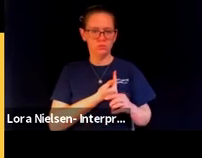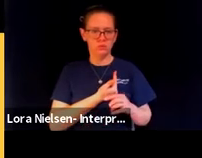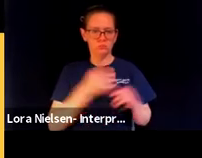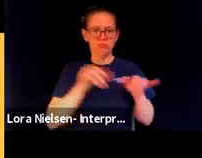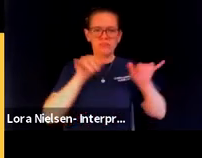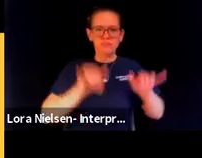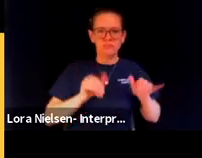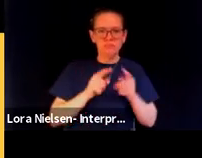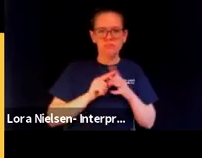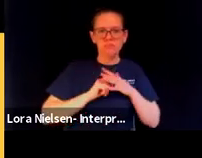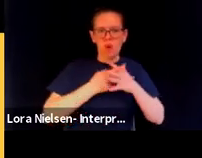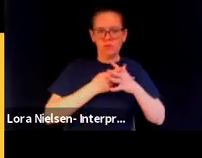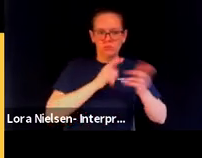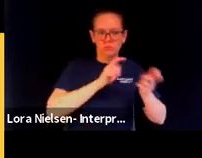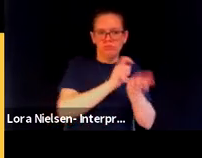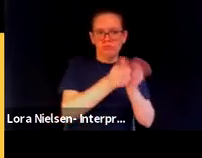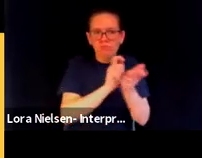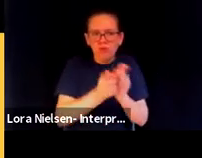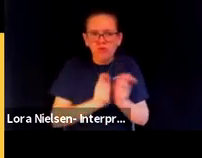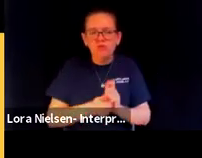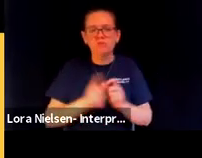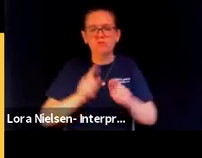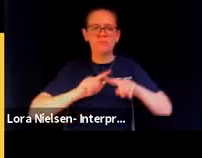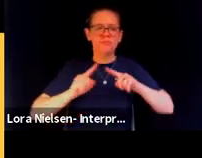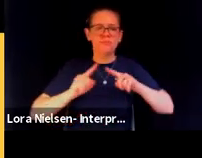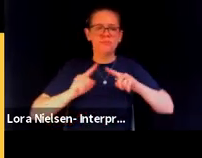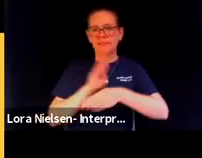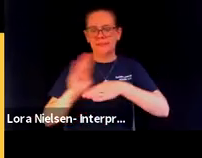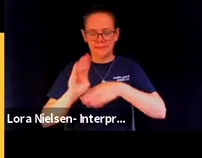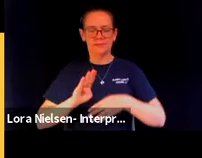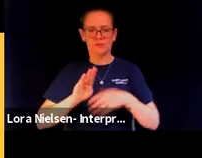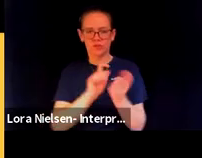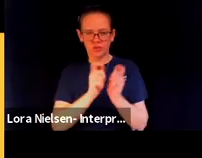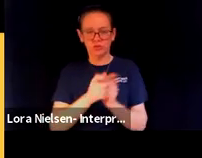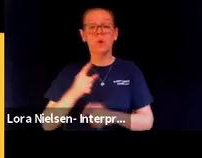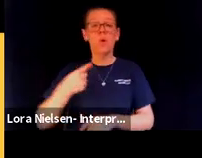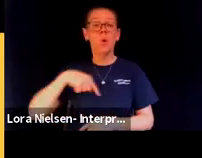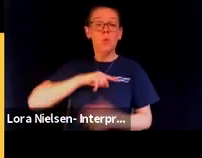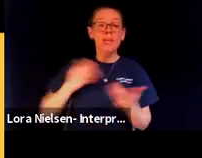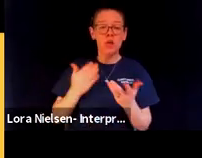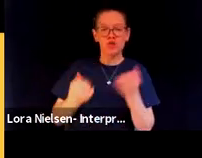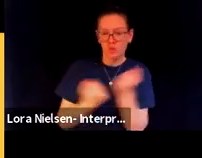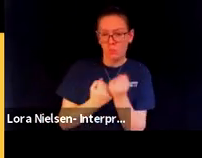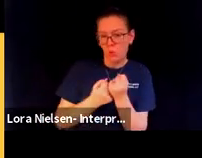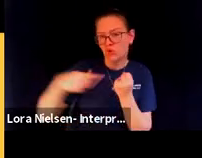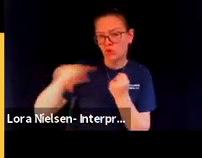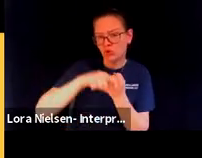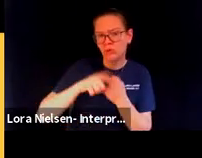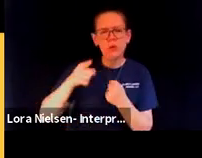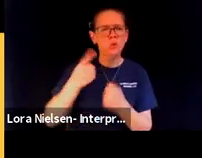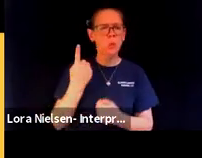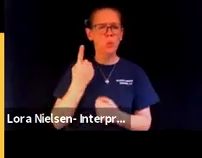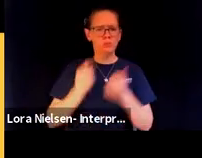that we're really here to support all of you guys. You guys we consider you guys one of our core customers, and